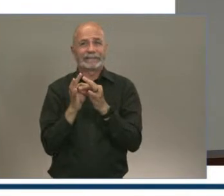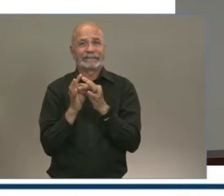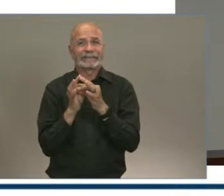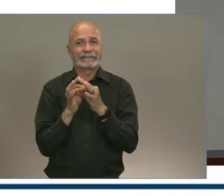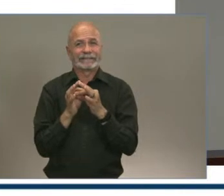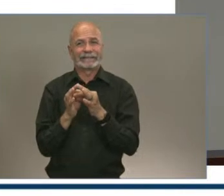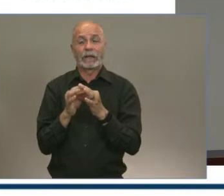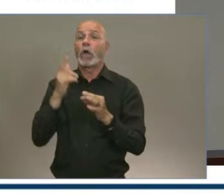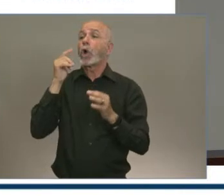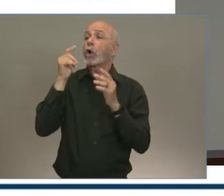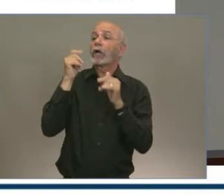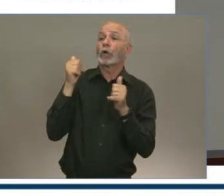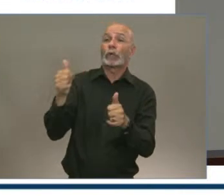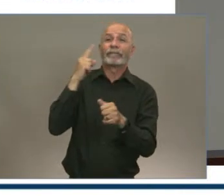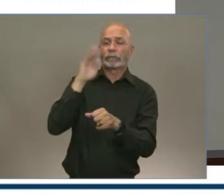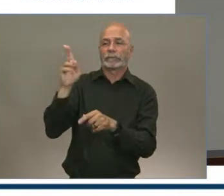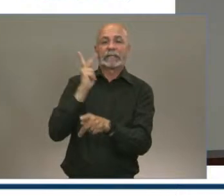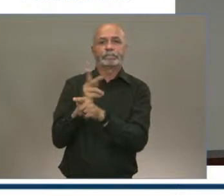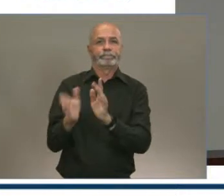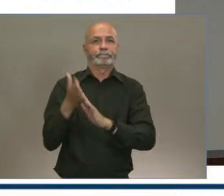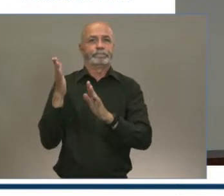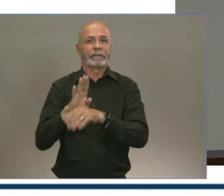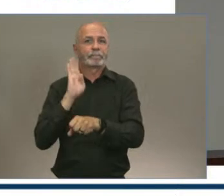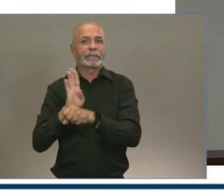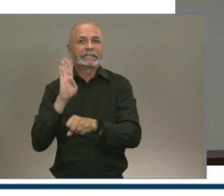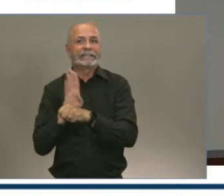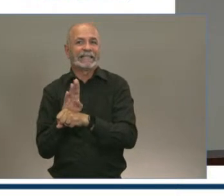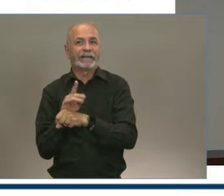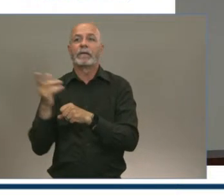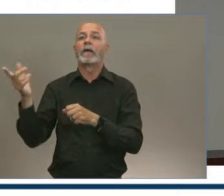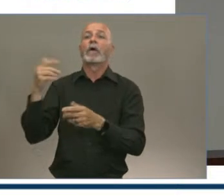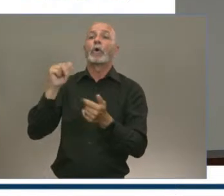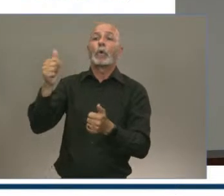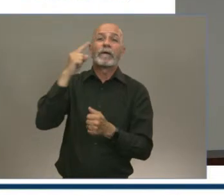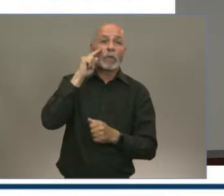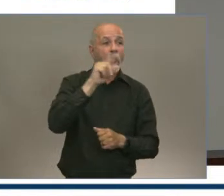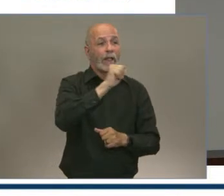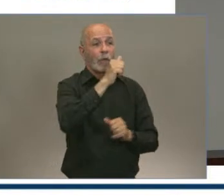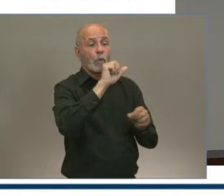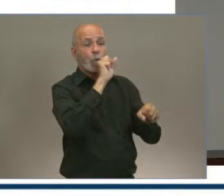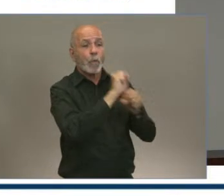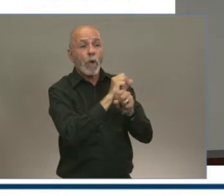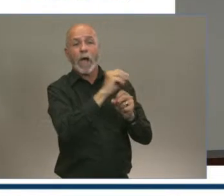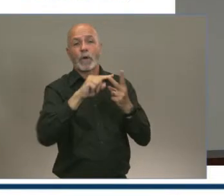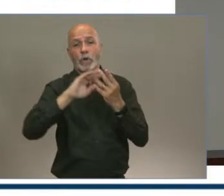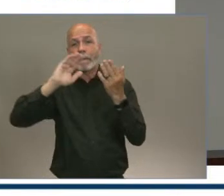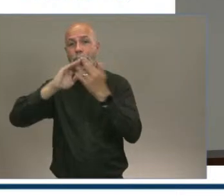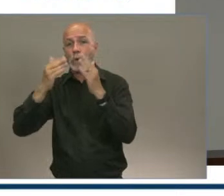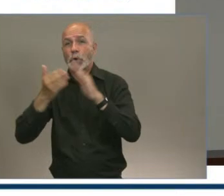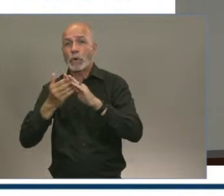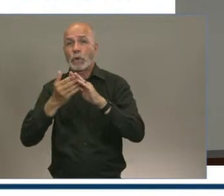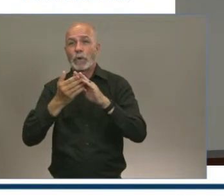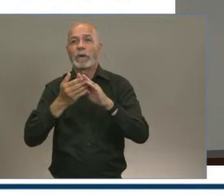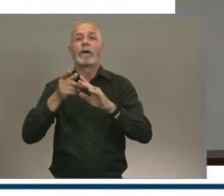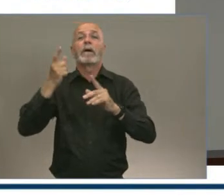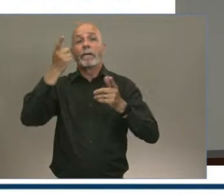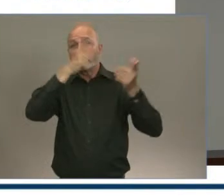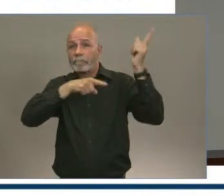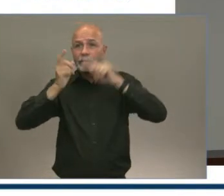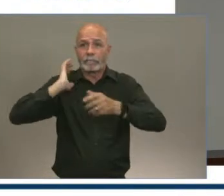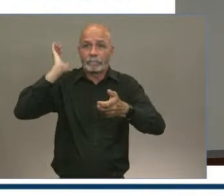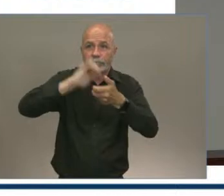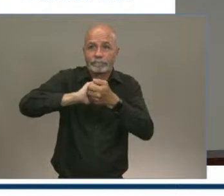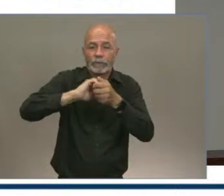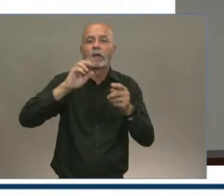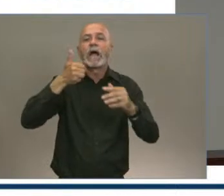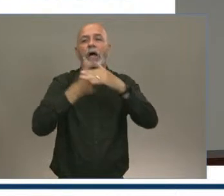business, good for their employees, and good for their communities. The province has partnered with chambers of commerce across Nova Scotia, the